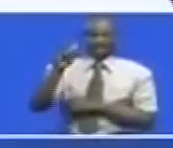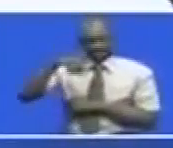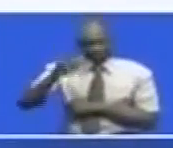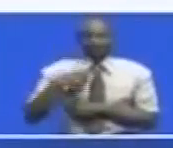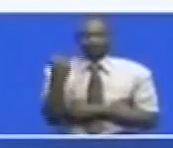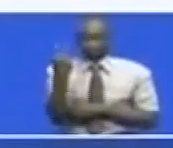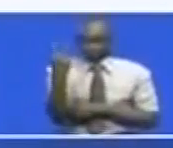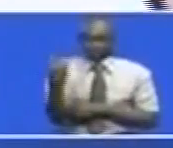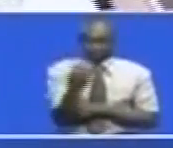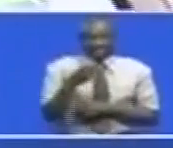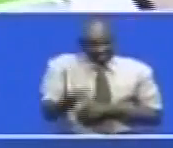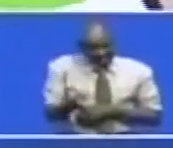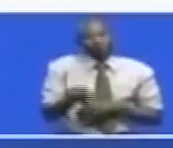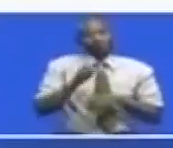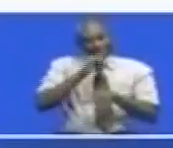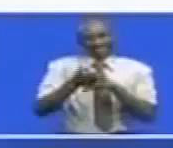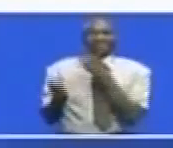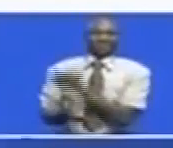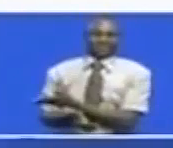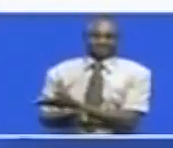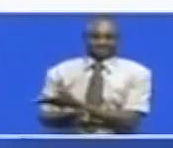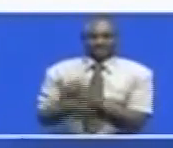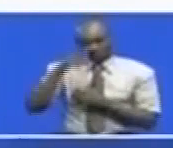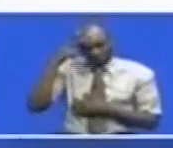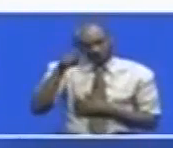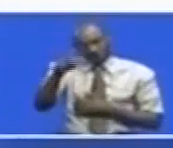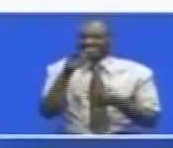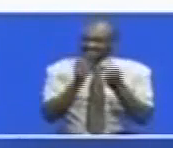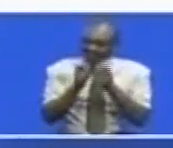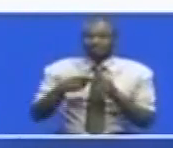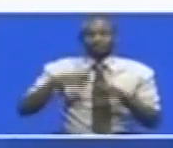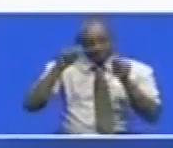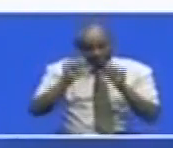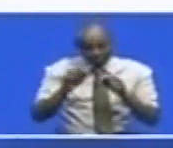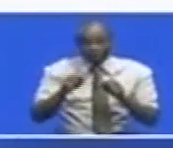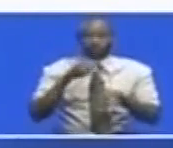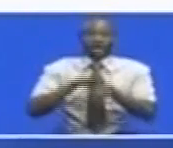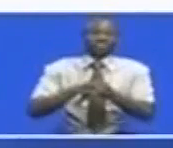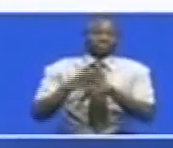of 2 and a 3rd one on the way. But because of those SMSs, I was able to seek